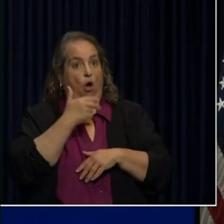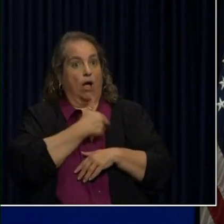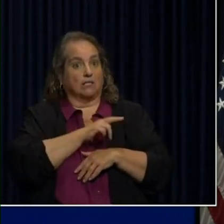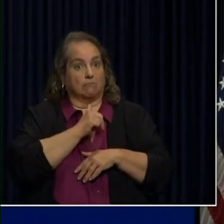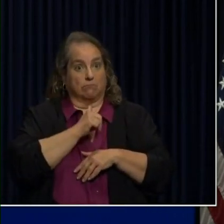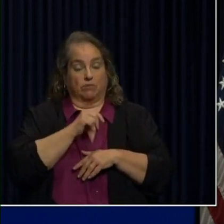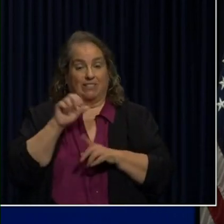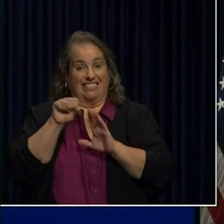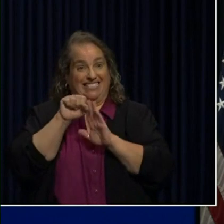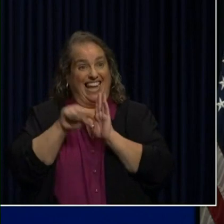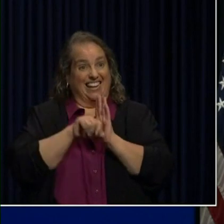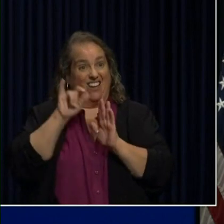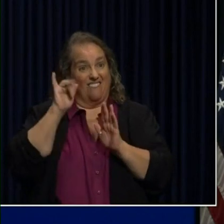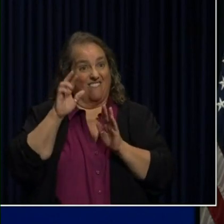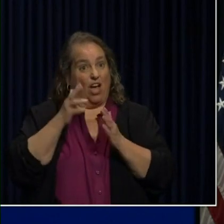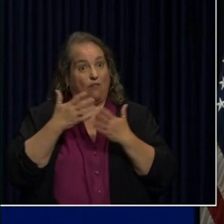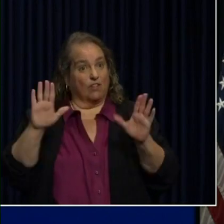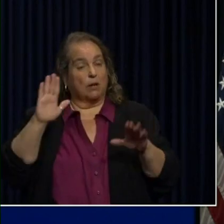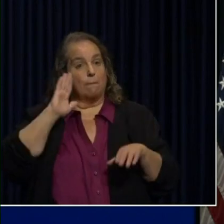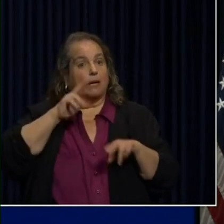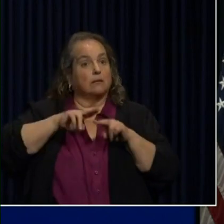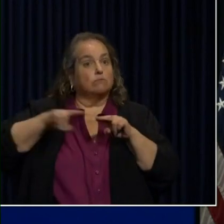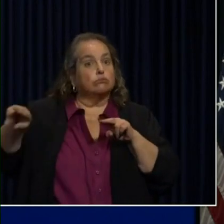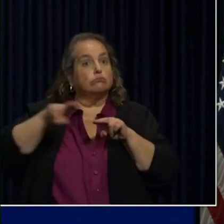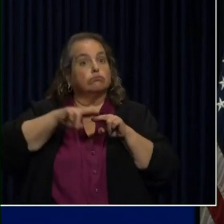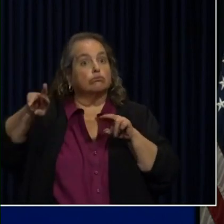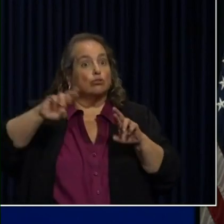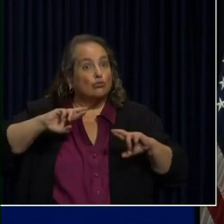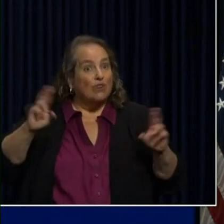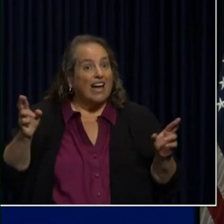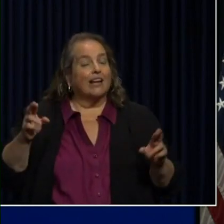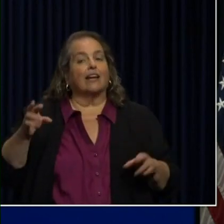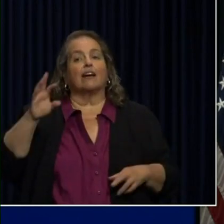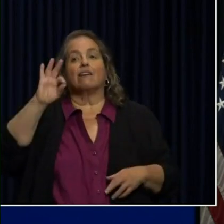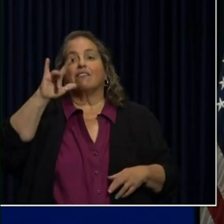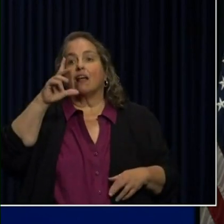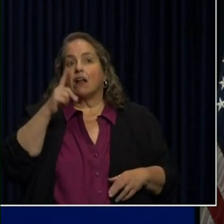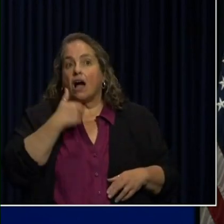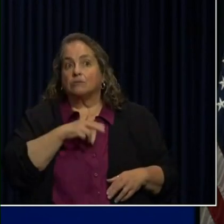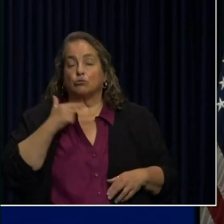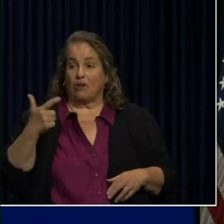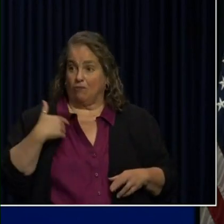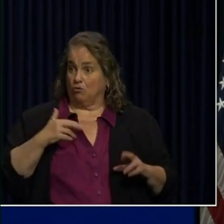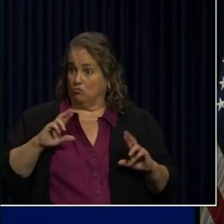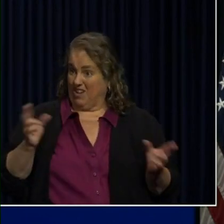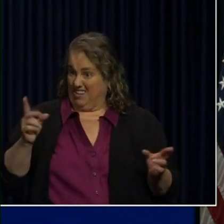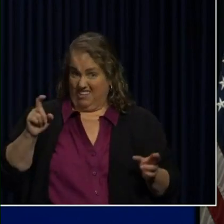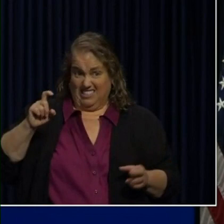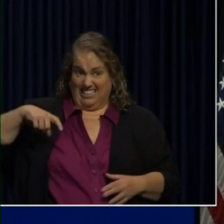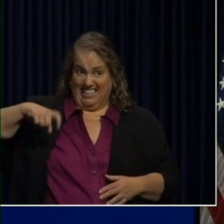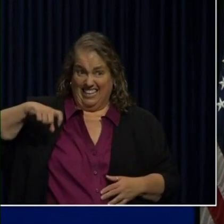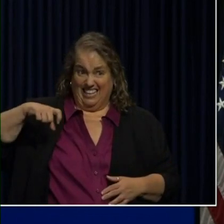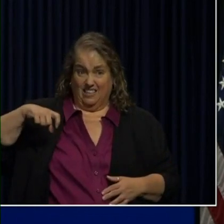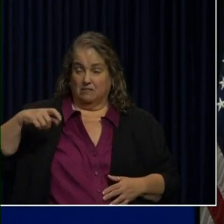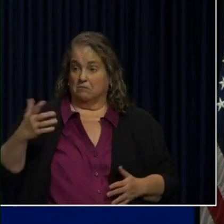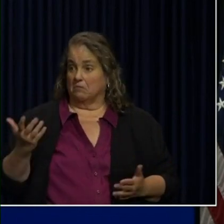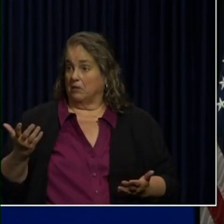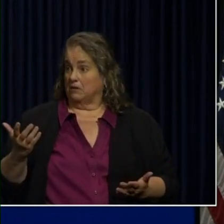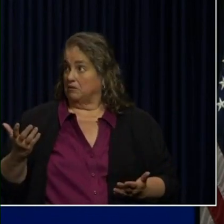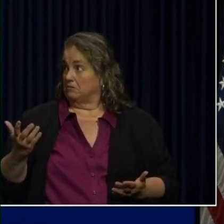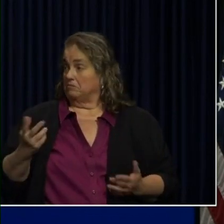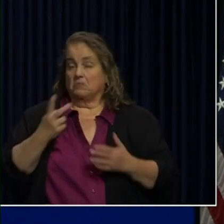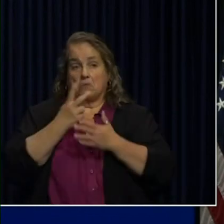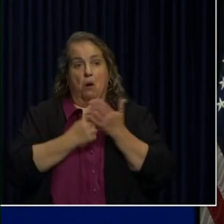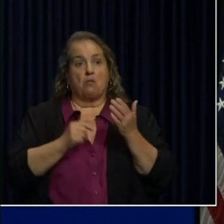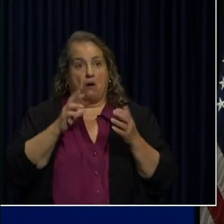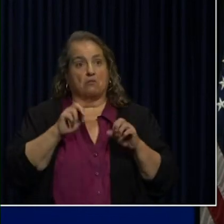not even need those, or what's the status of that? So the question is, with the field hospitals ready, I believe both, if they had